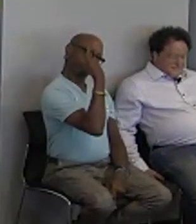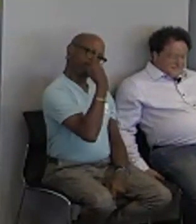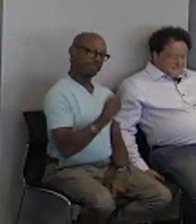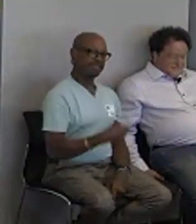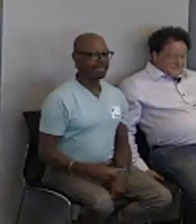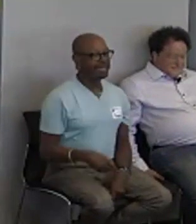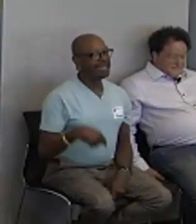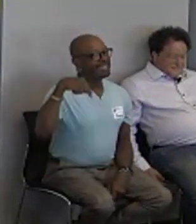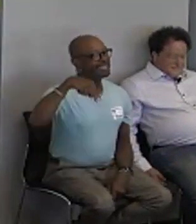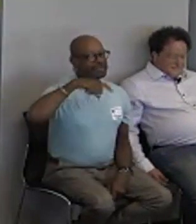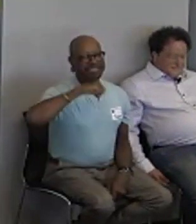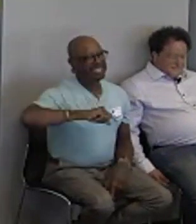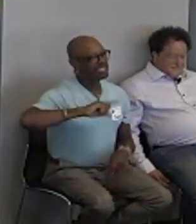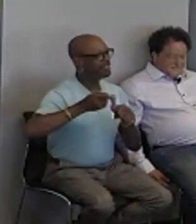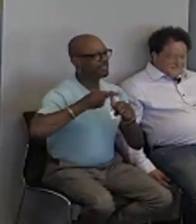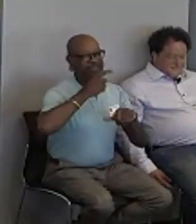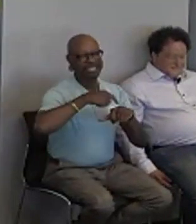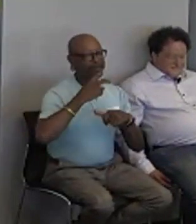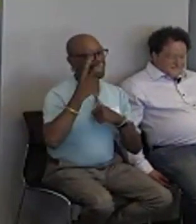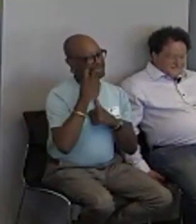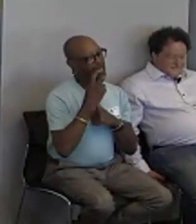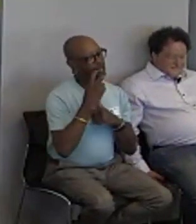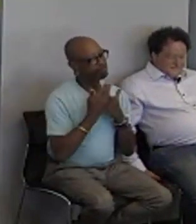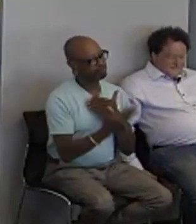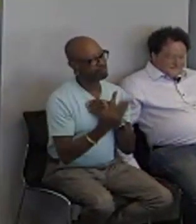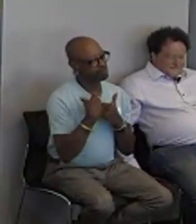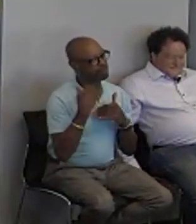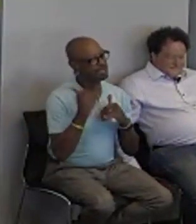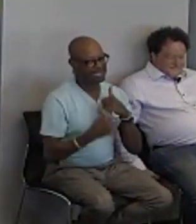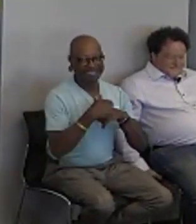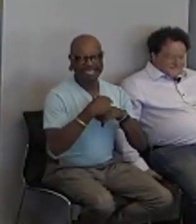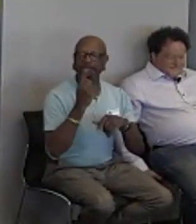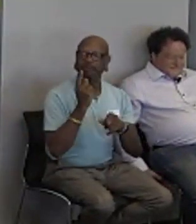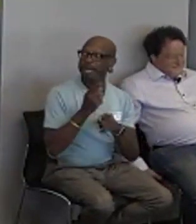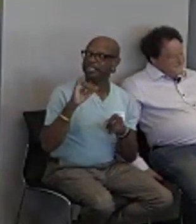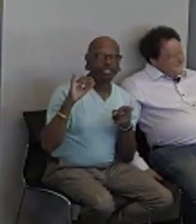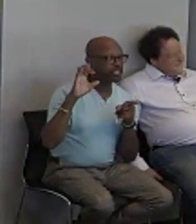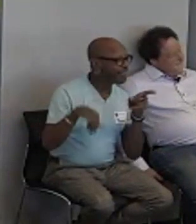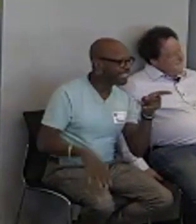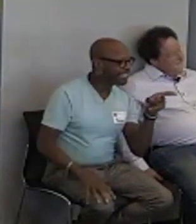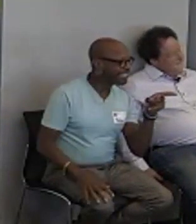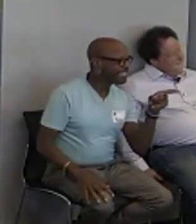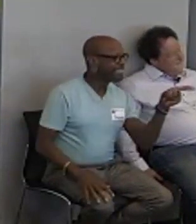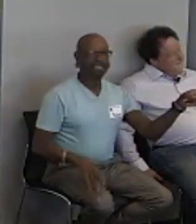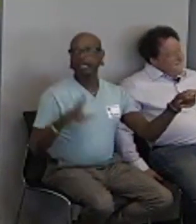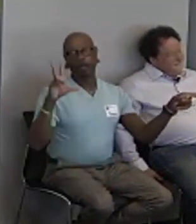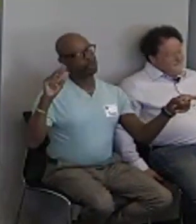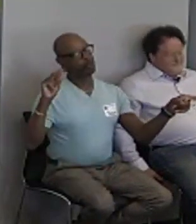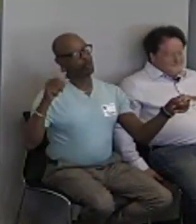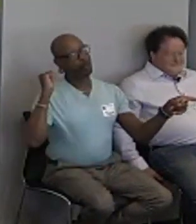This wasn't the first time, and I doubt that it will be the last time, right, Jerry?